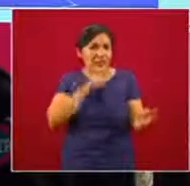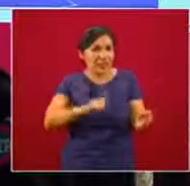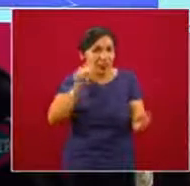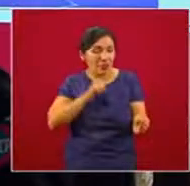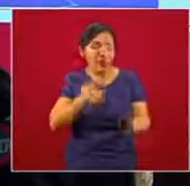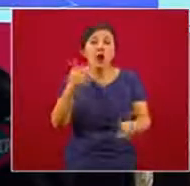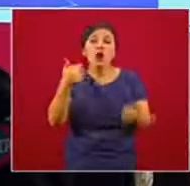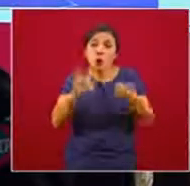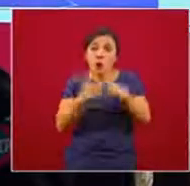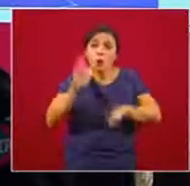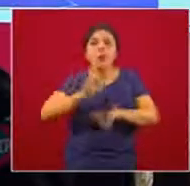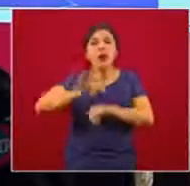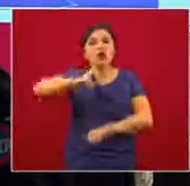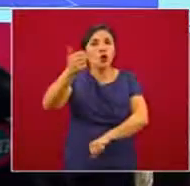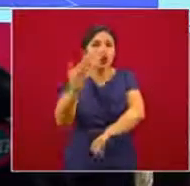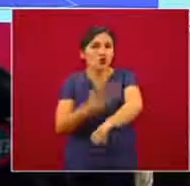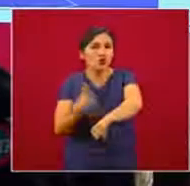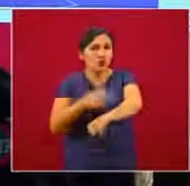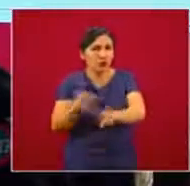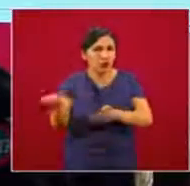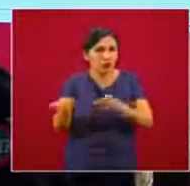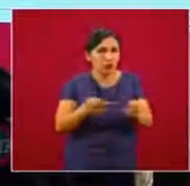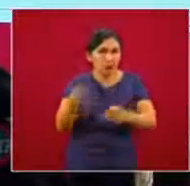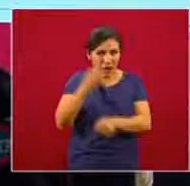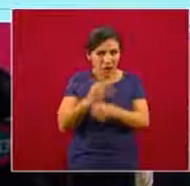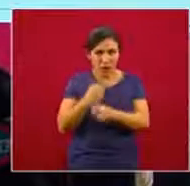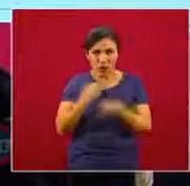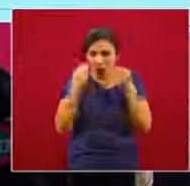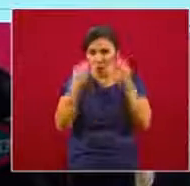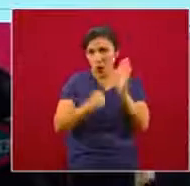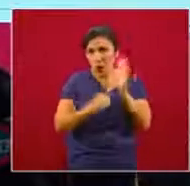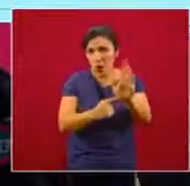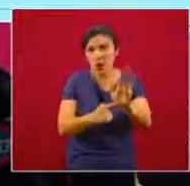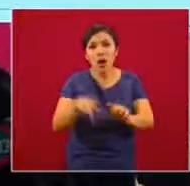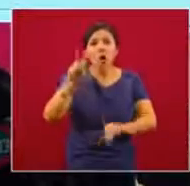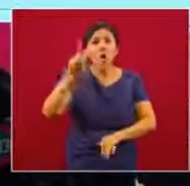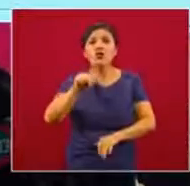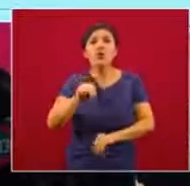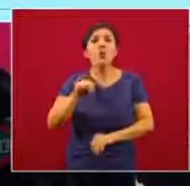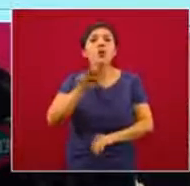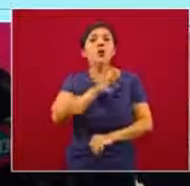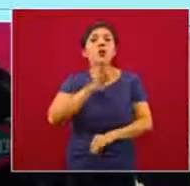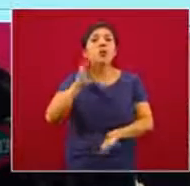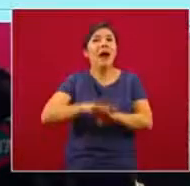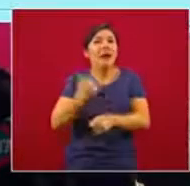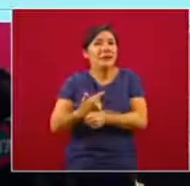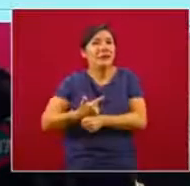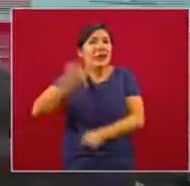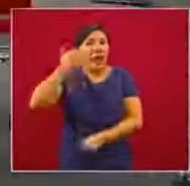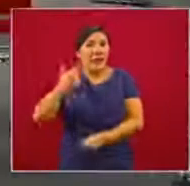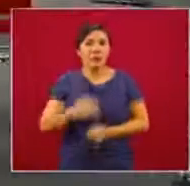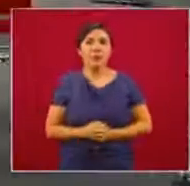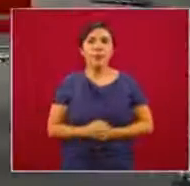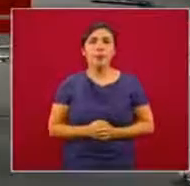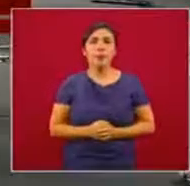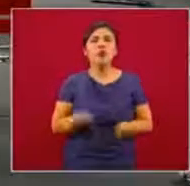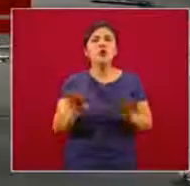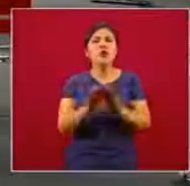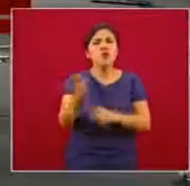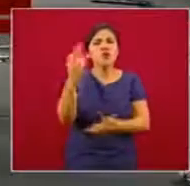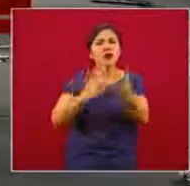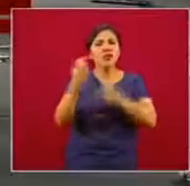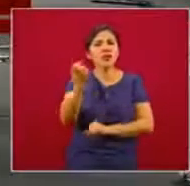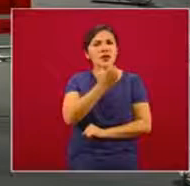safe distancing and with the protocol that we are on the brink of showing you, we won't be reaching extremes as we